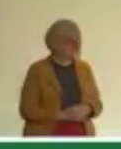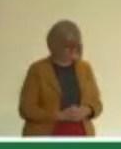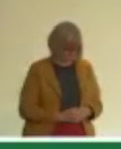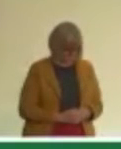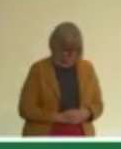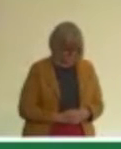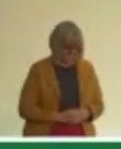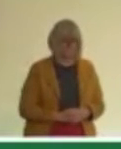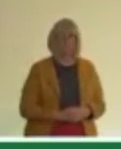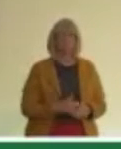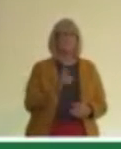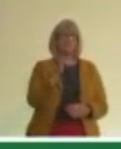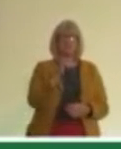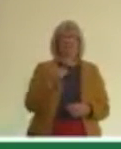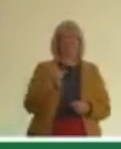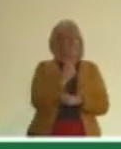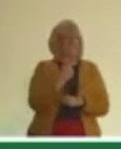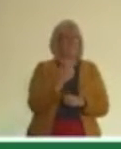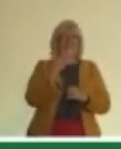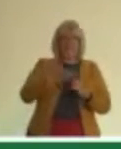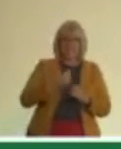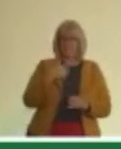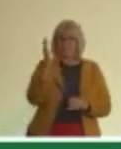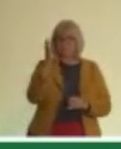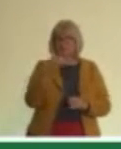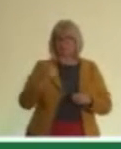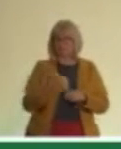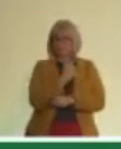I may have just spoiled the end of the speech as well, but that's fine.